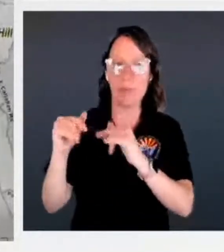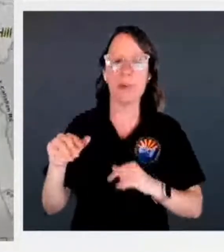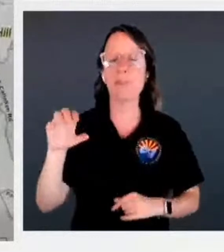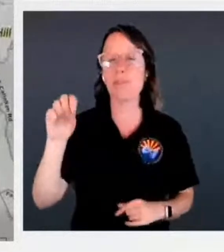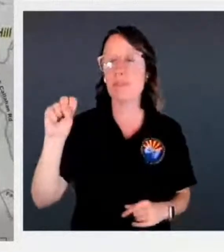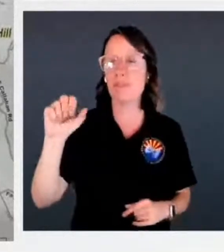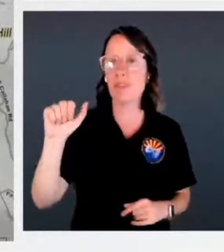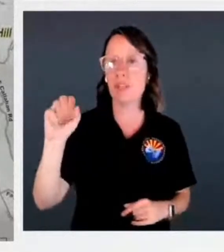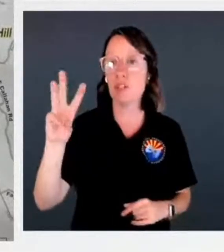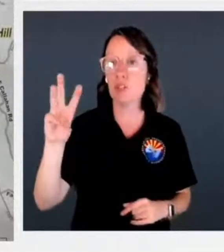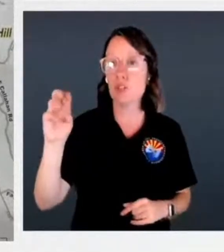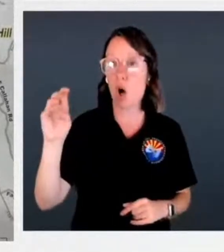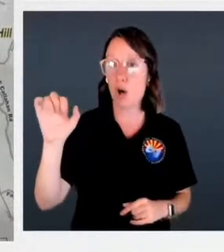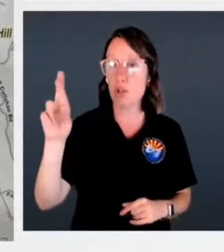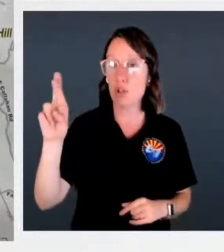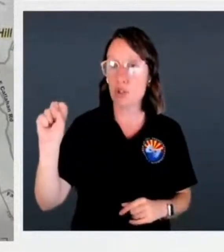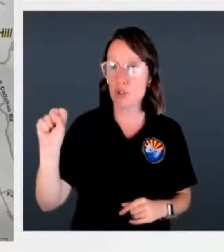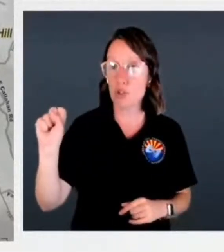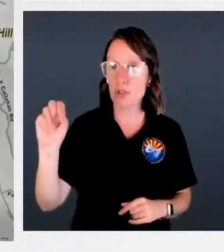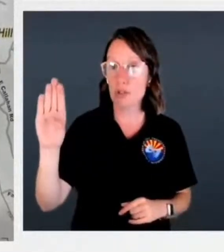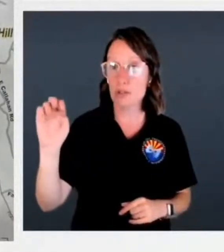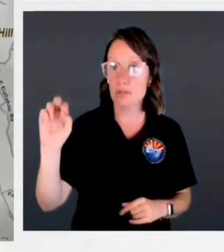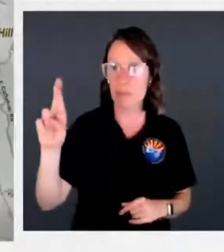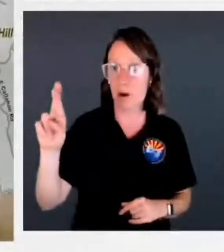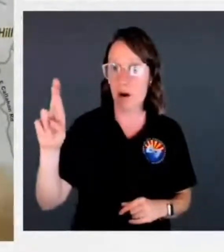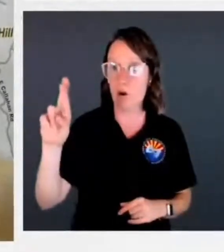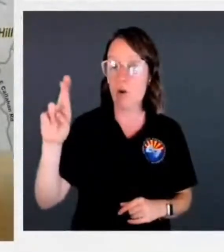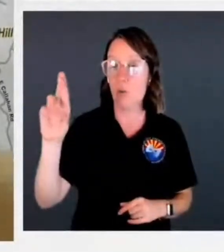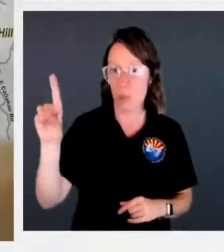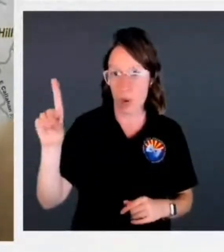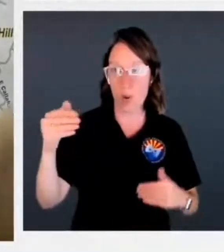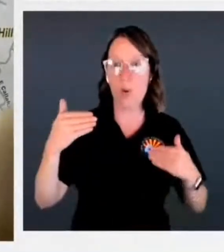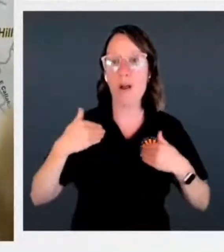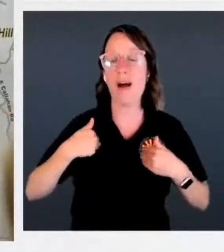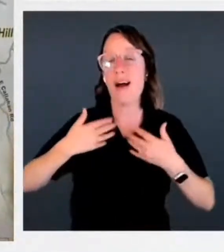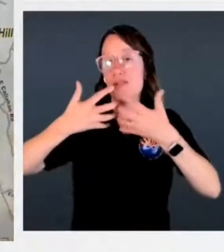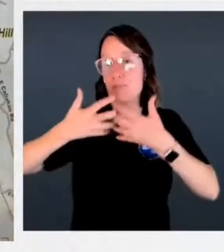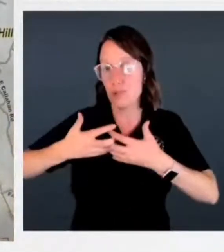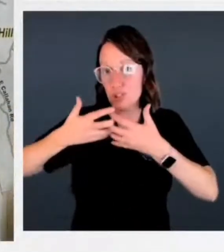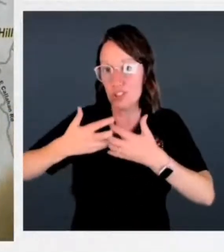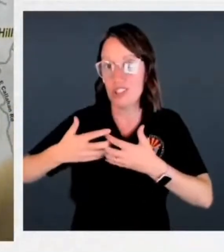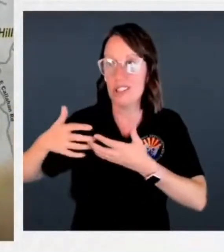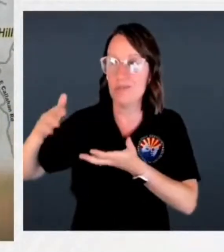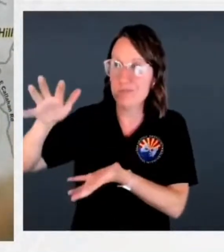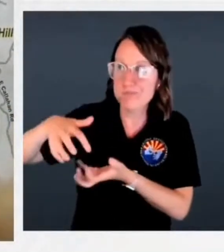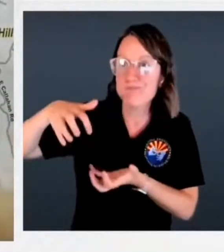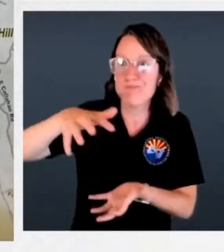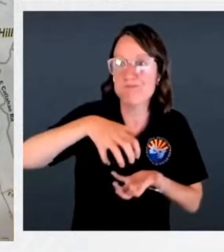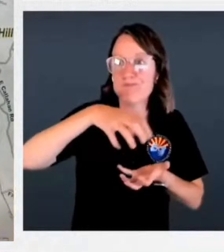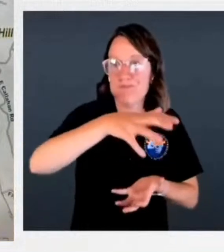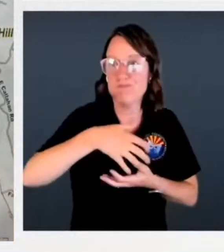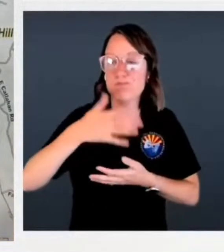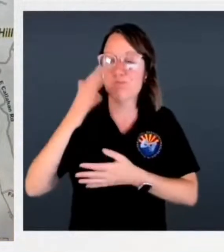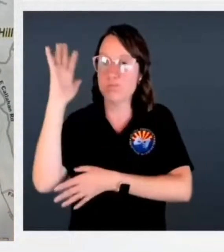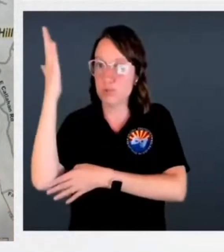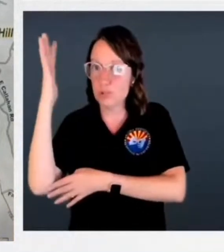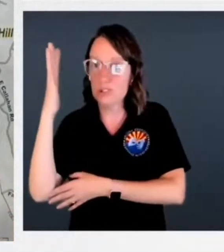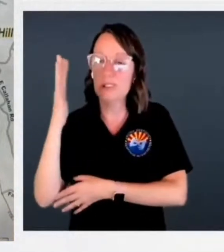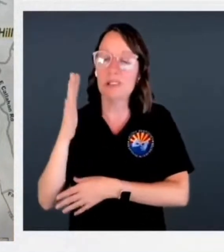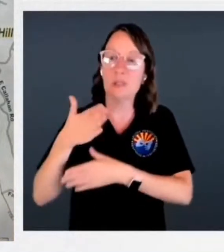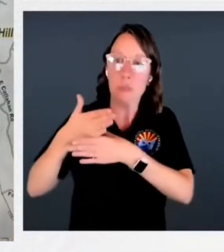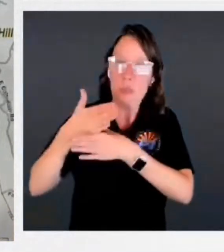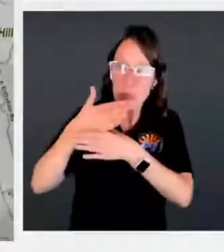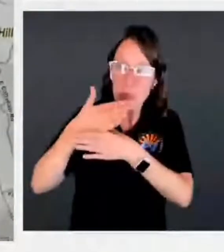utilizing the chippers down there. We're utilizing hand crews down there. We're really taking a big approach on